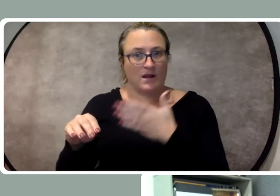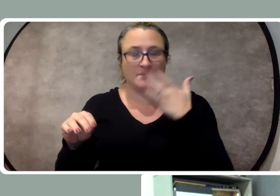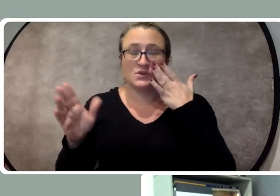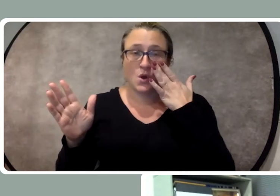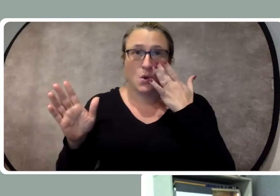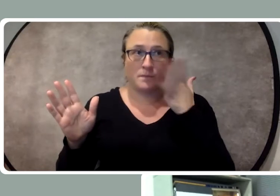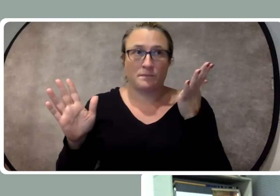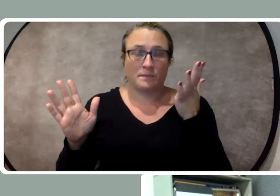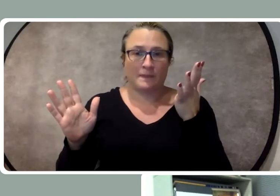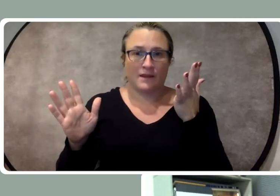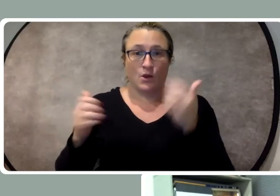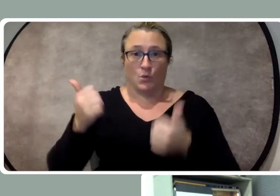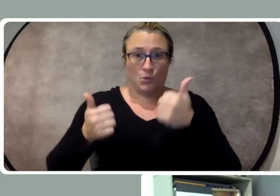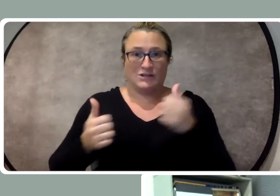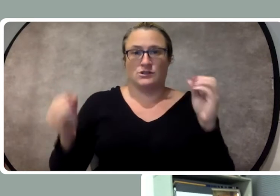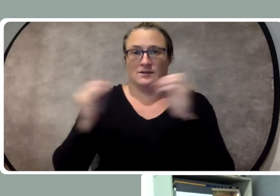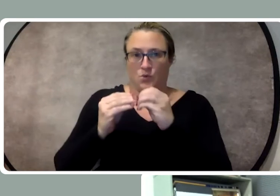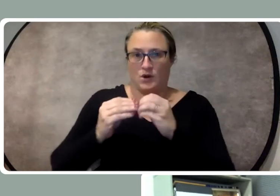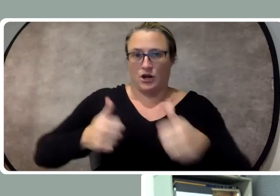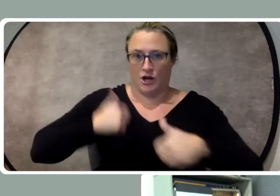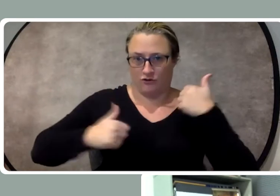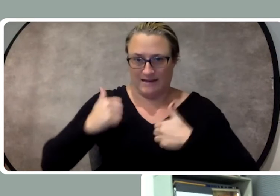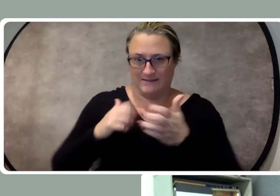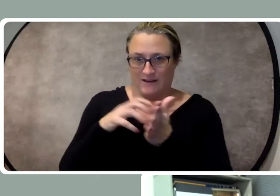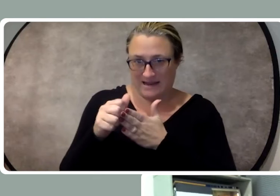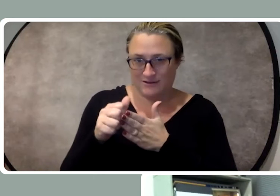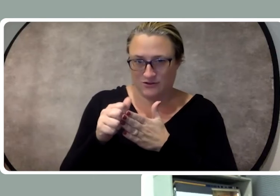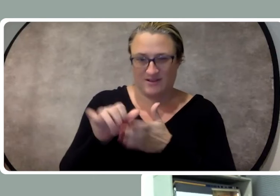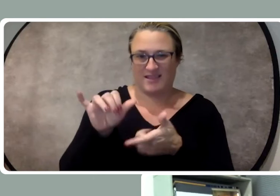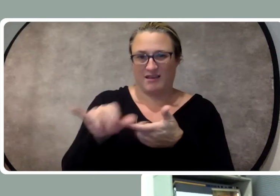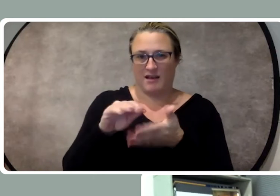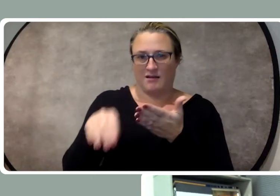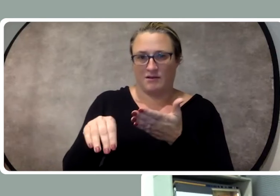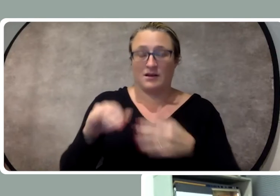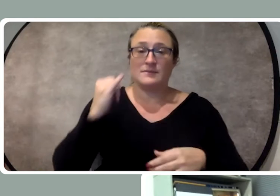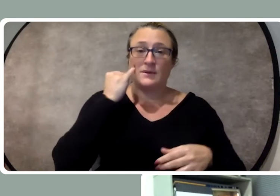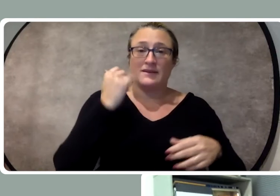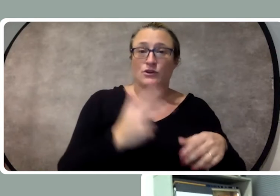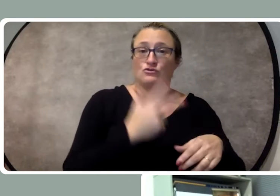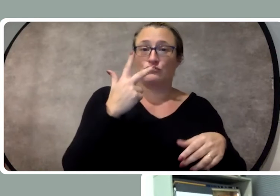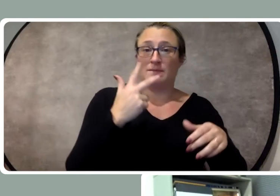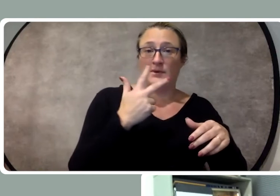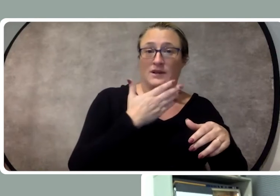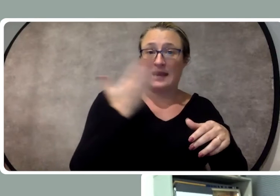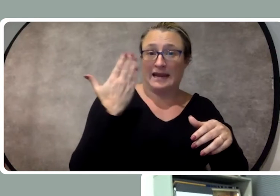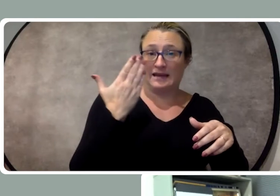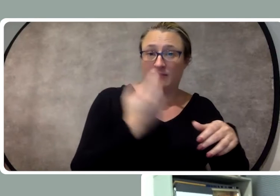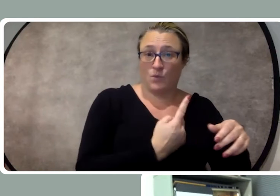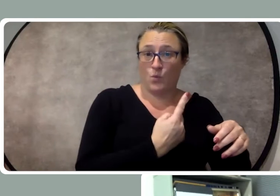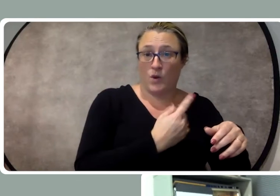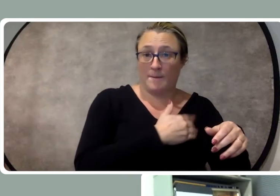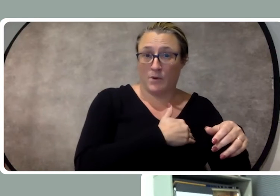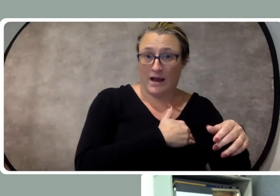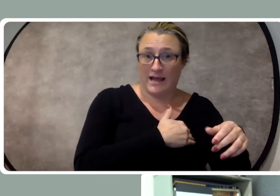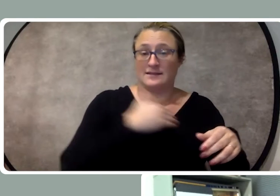perhaps the more aggressive cancer. So if they have a triple negative in one breast and then an